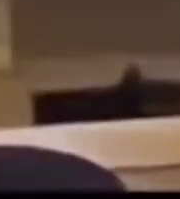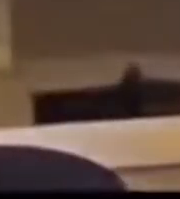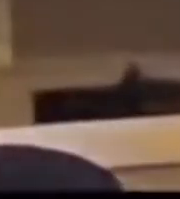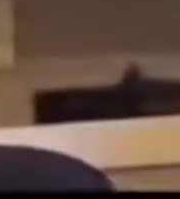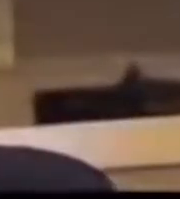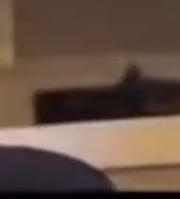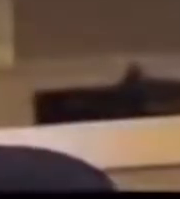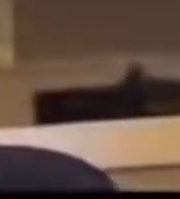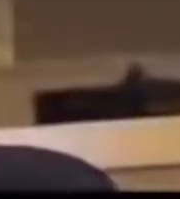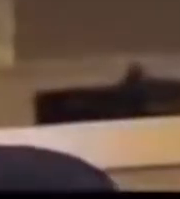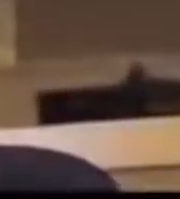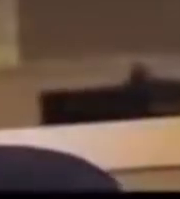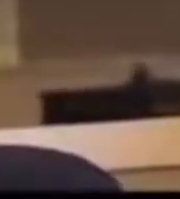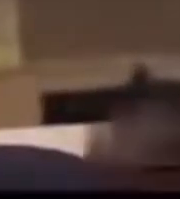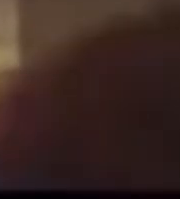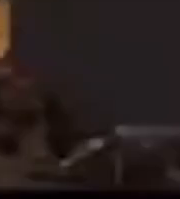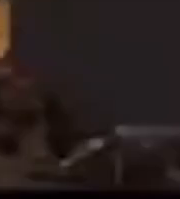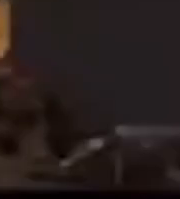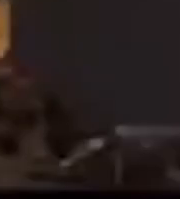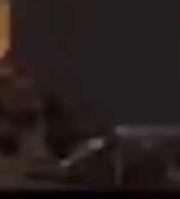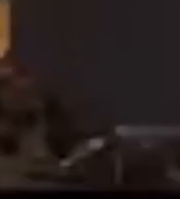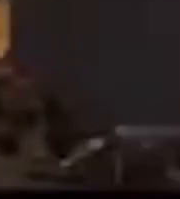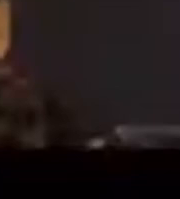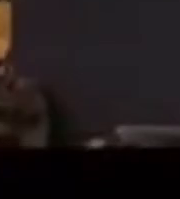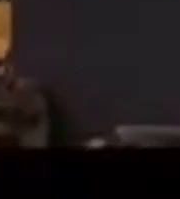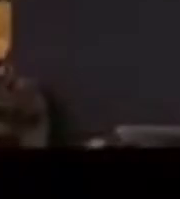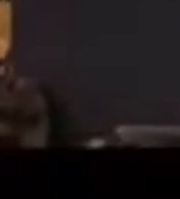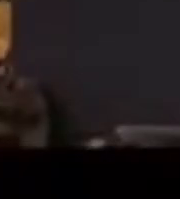Please stop. Please.